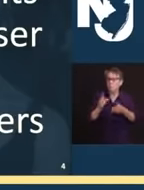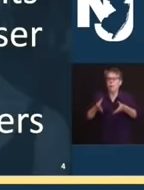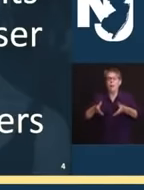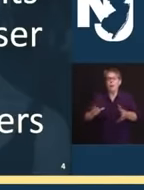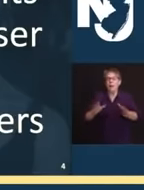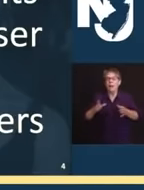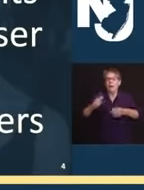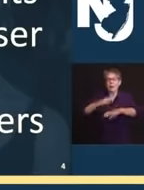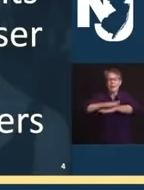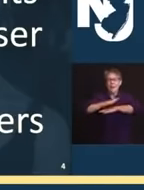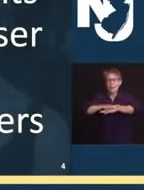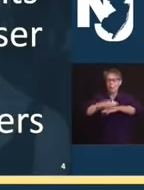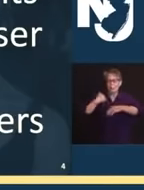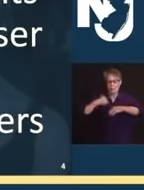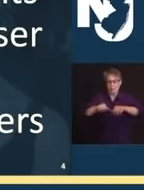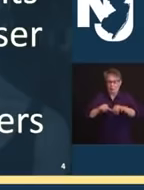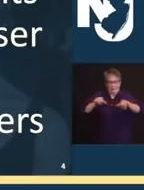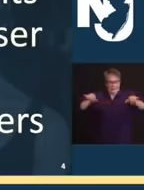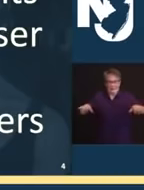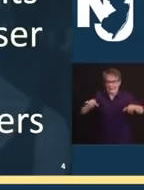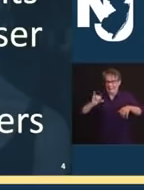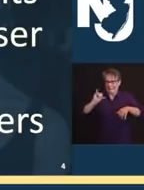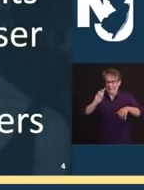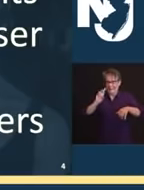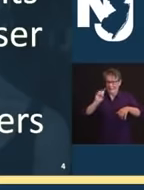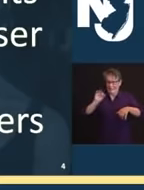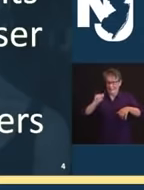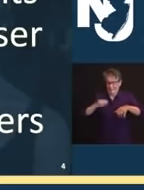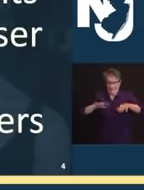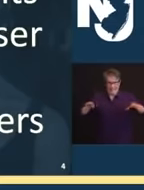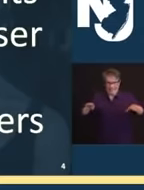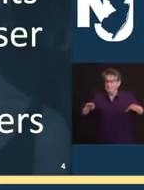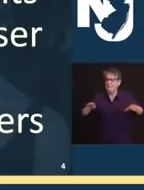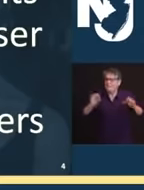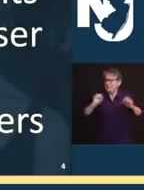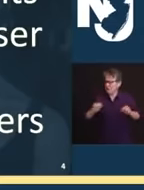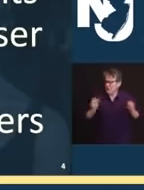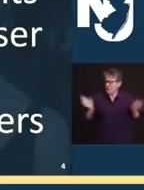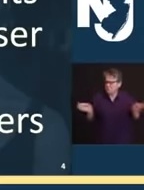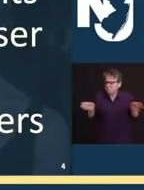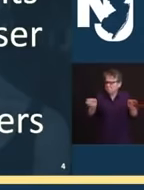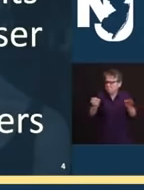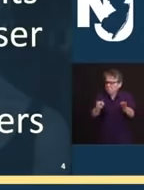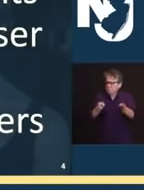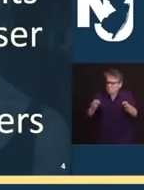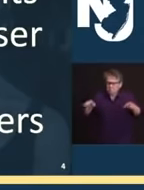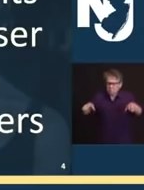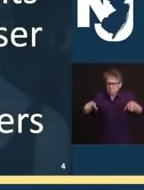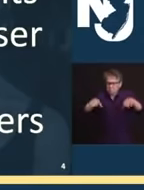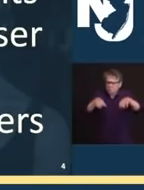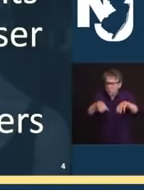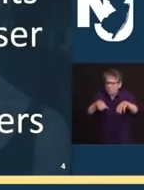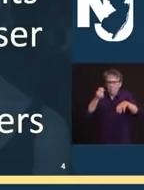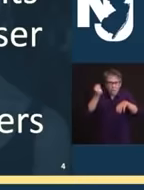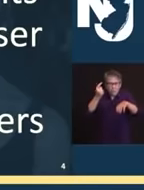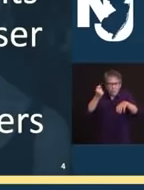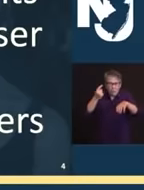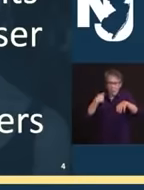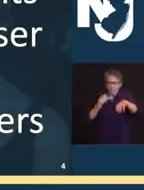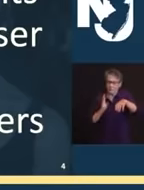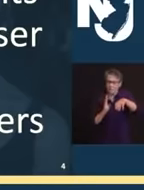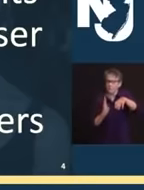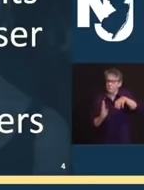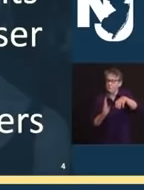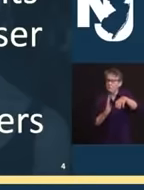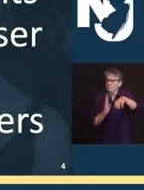placing tables closer than 6 feet, but only if they are separated by barriers. The Department of Health, under Judy's leadership,